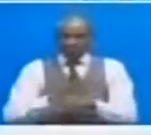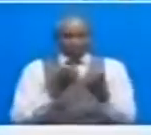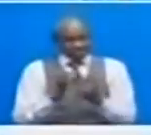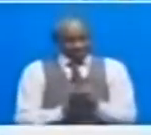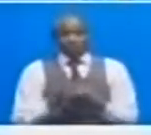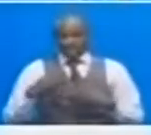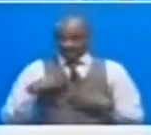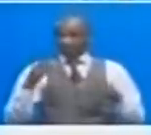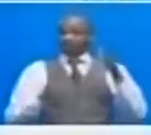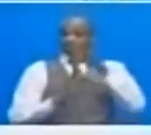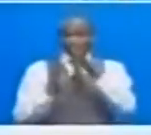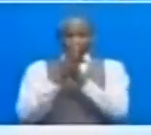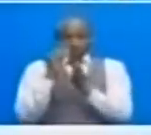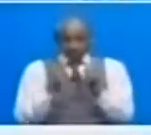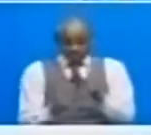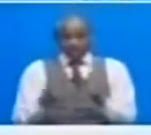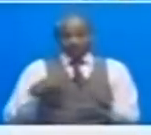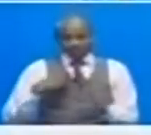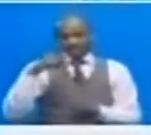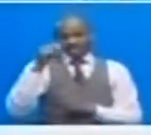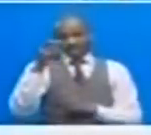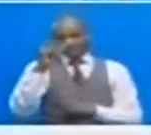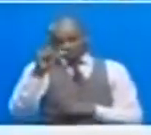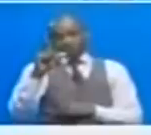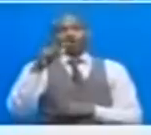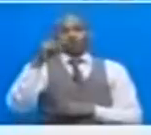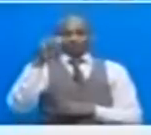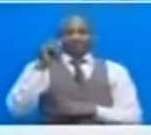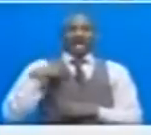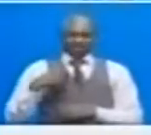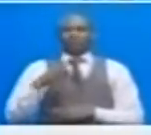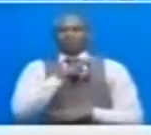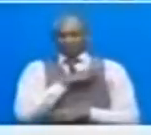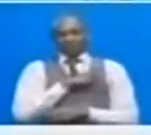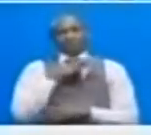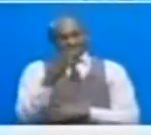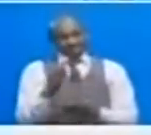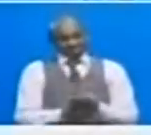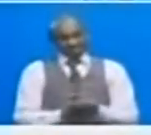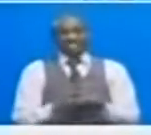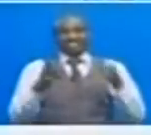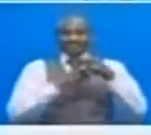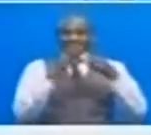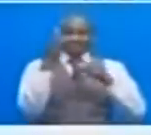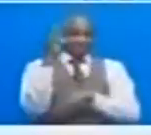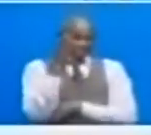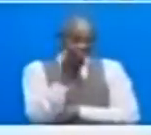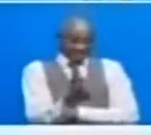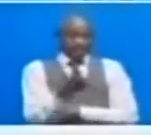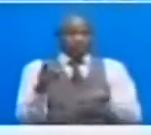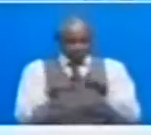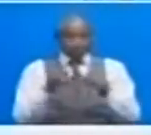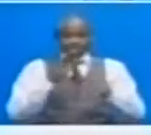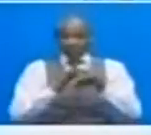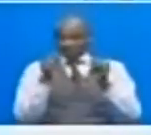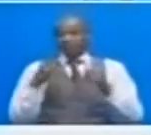story we have for you is results from Kenol Kobil. They've posted a profit after tax up by 73%. We also have some good